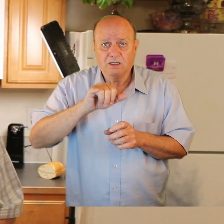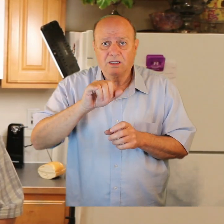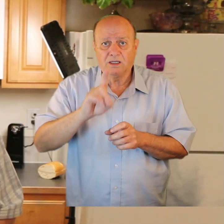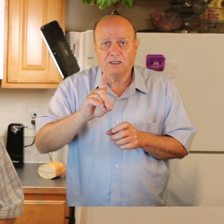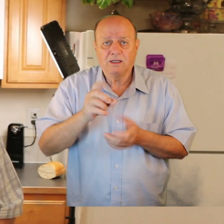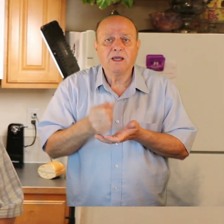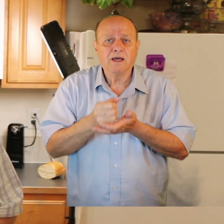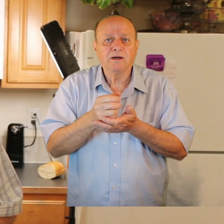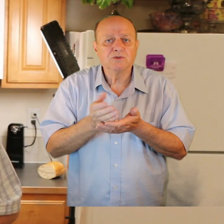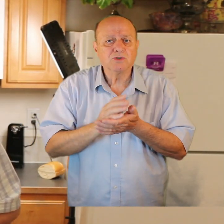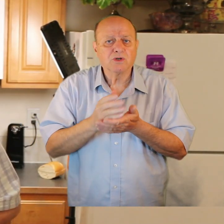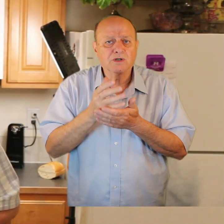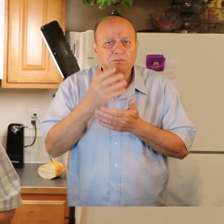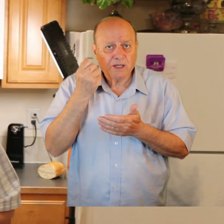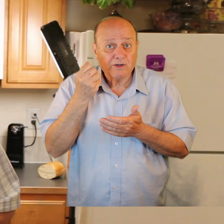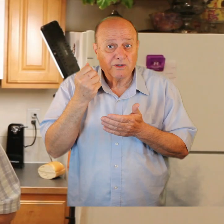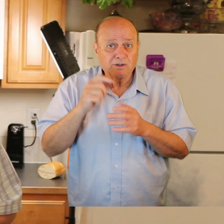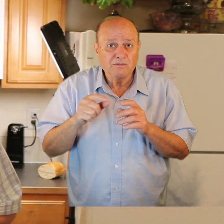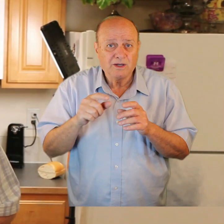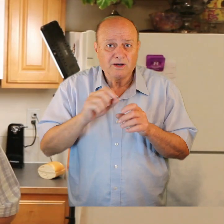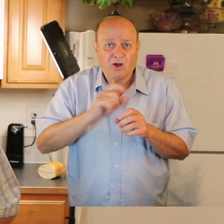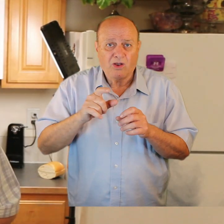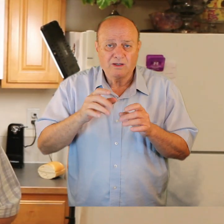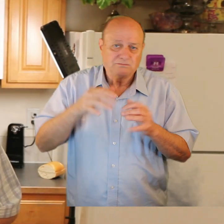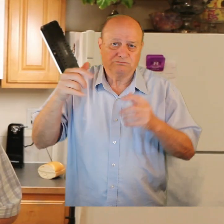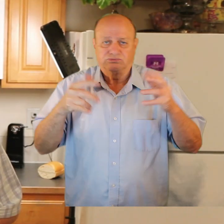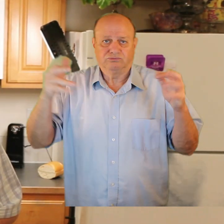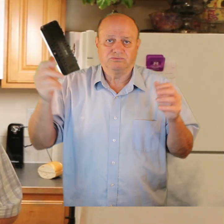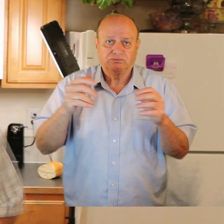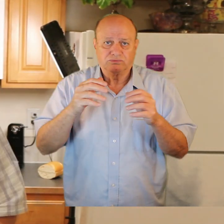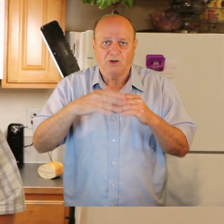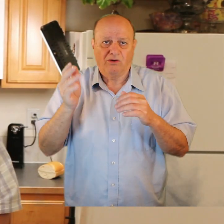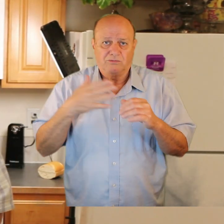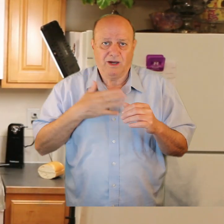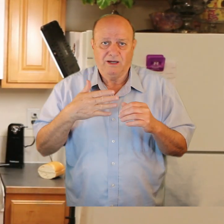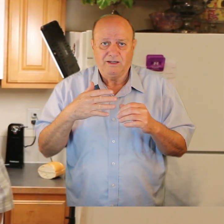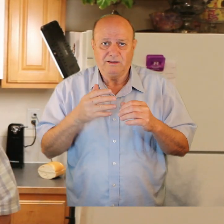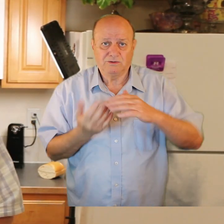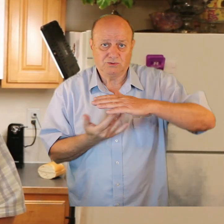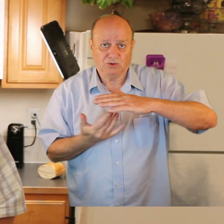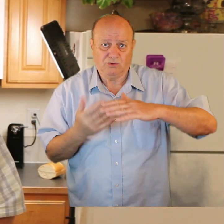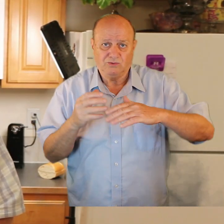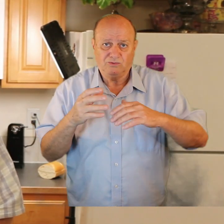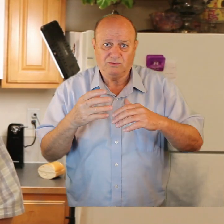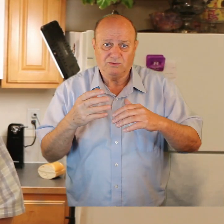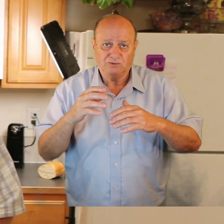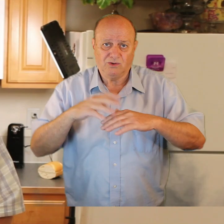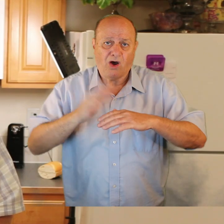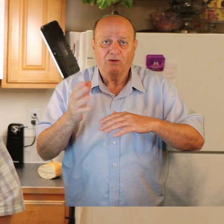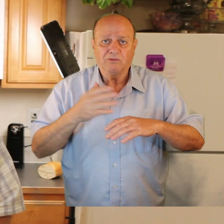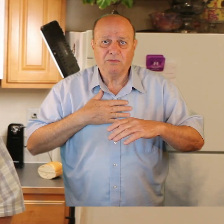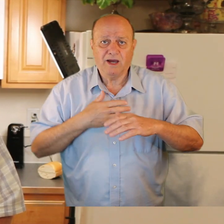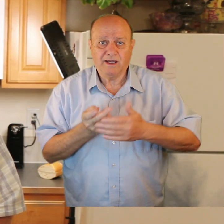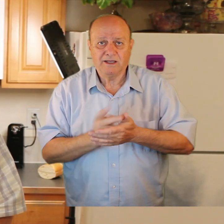better, but mostly it keeps the splatter and all of that off my kitchen and off my stove. Now what I'd like to do is make a quick salad with